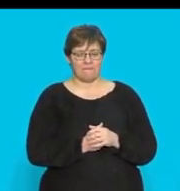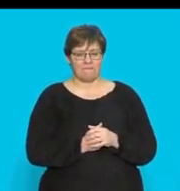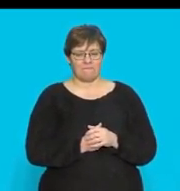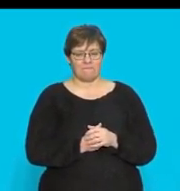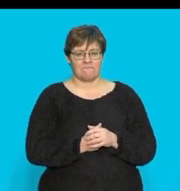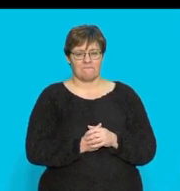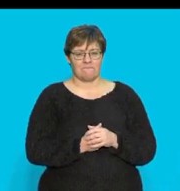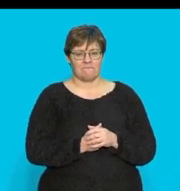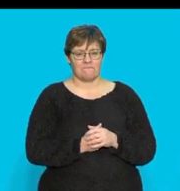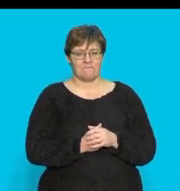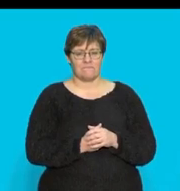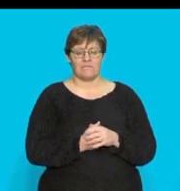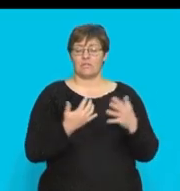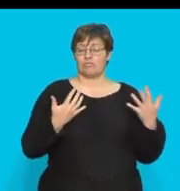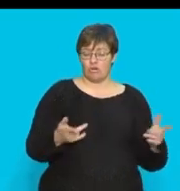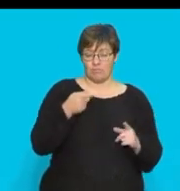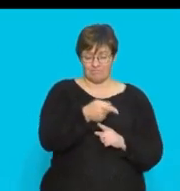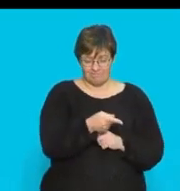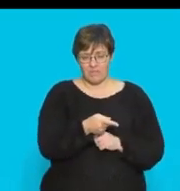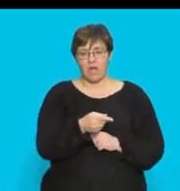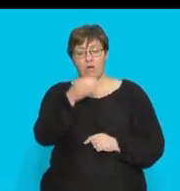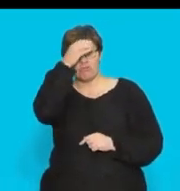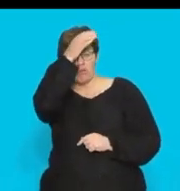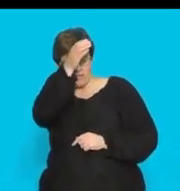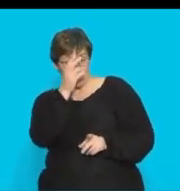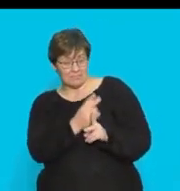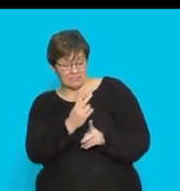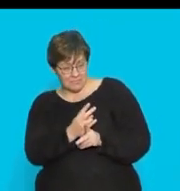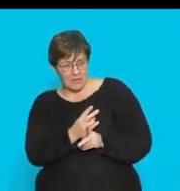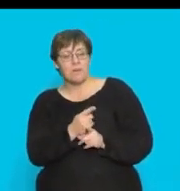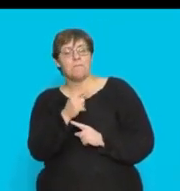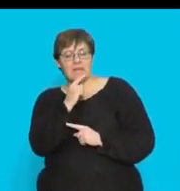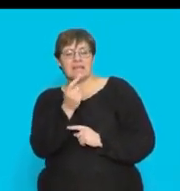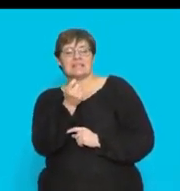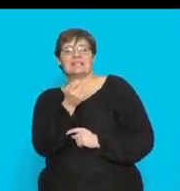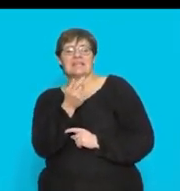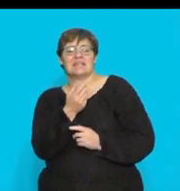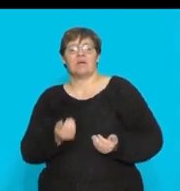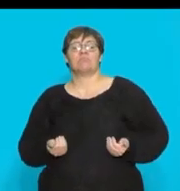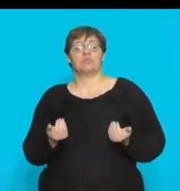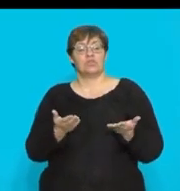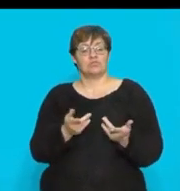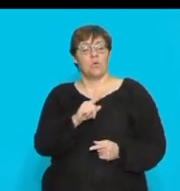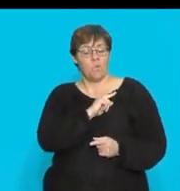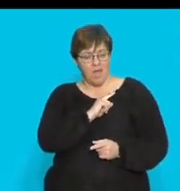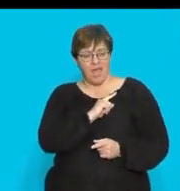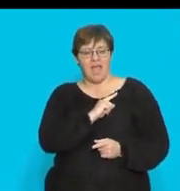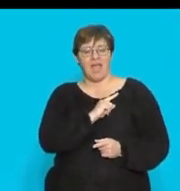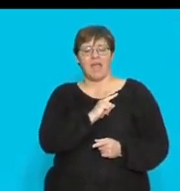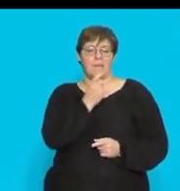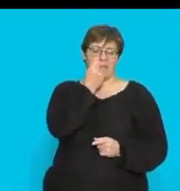to test my spelling. So this concept again of a seed is produced during